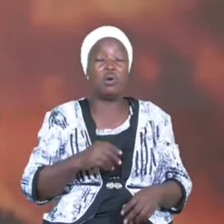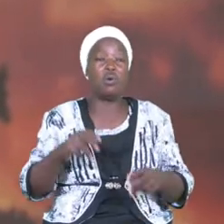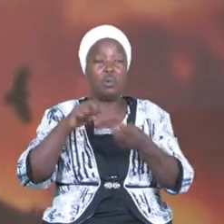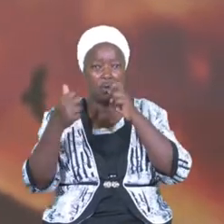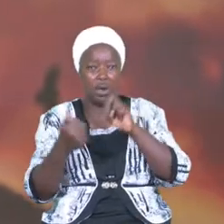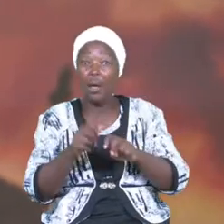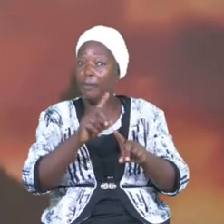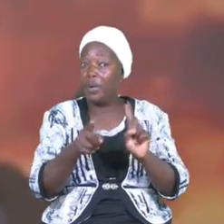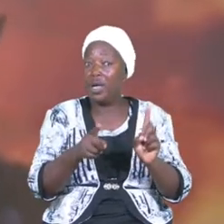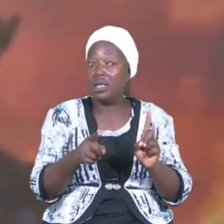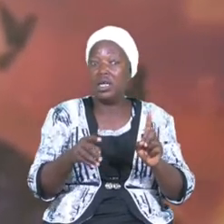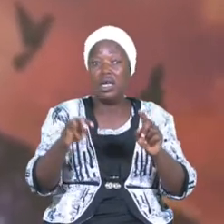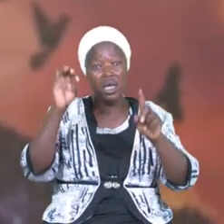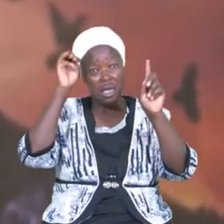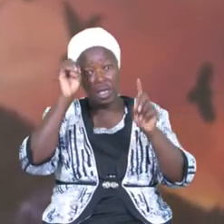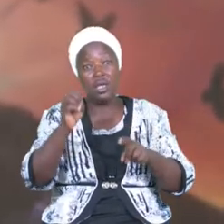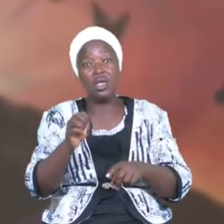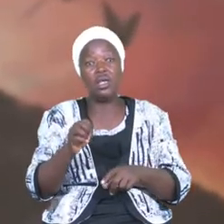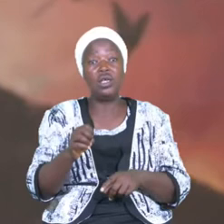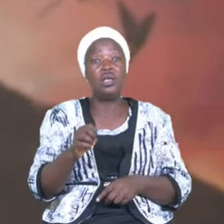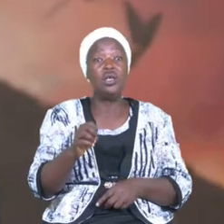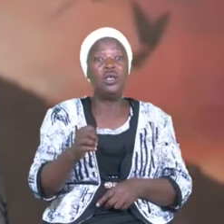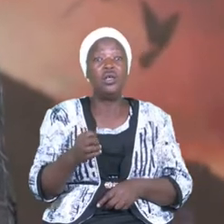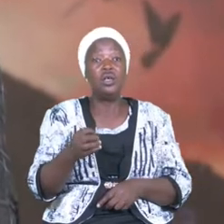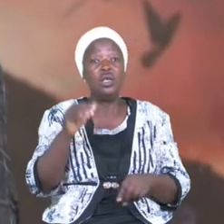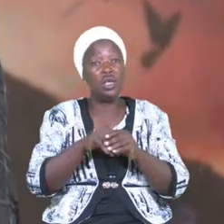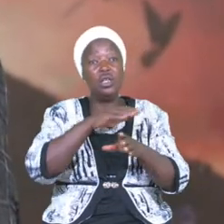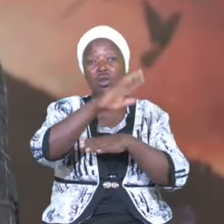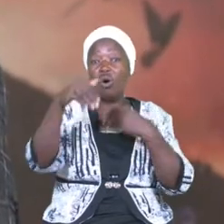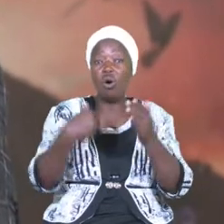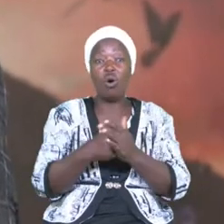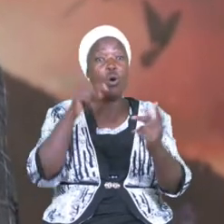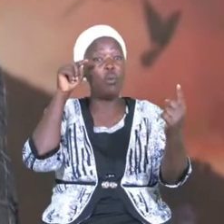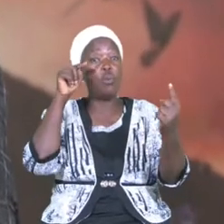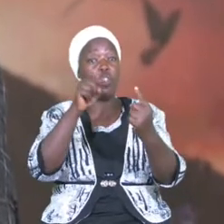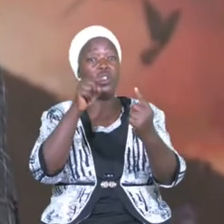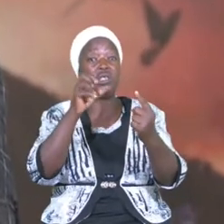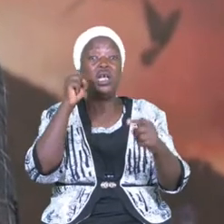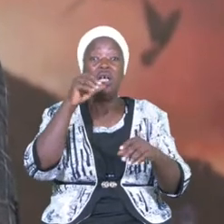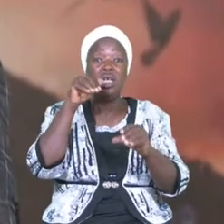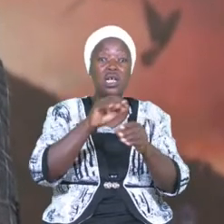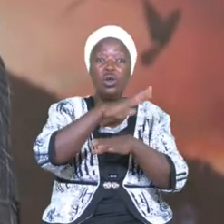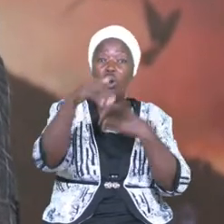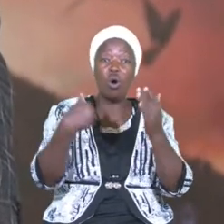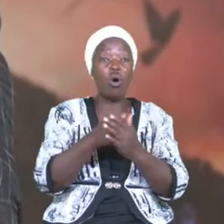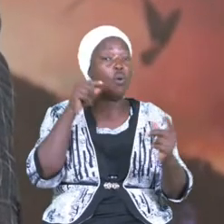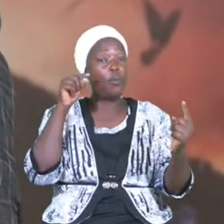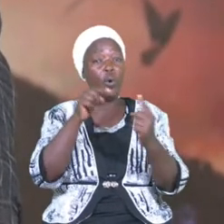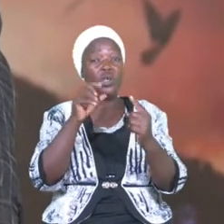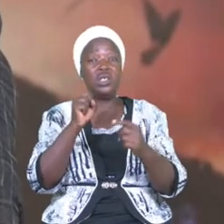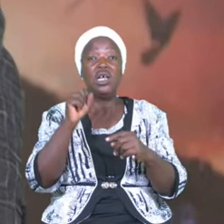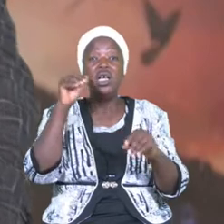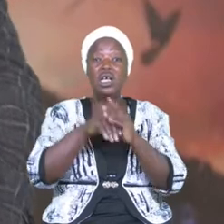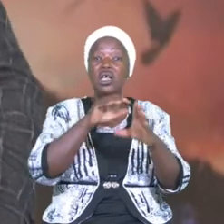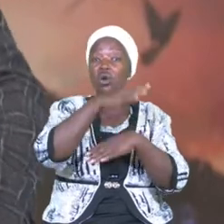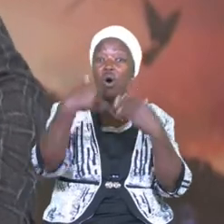was in all points, in all points, in all